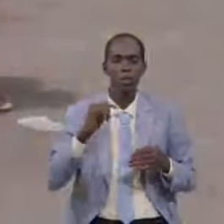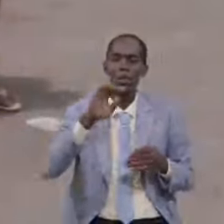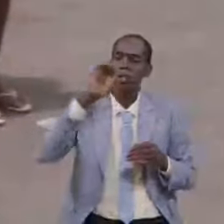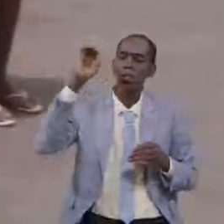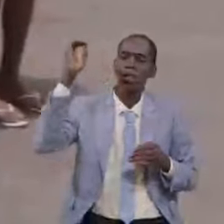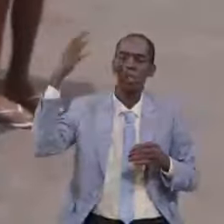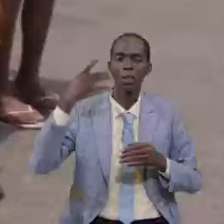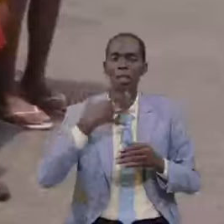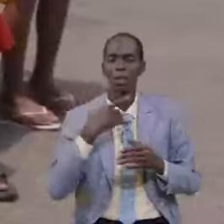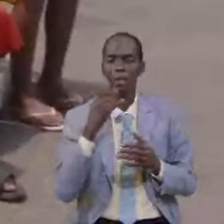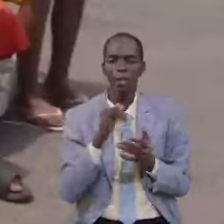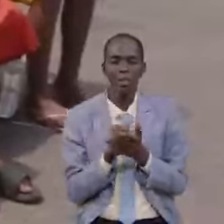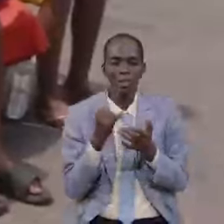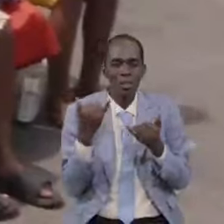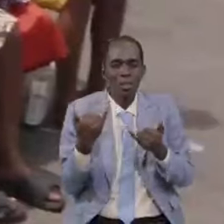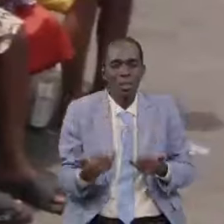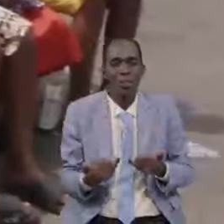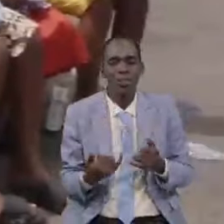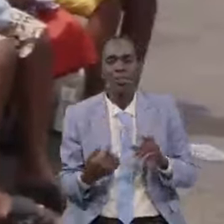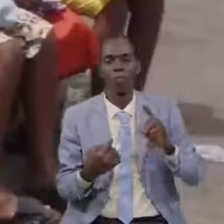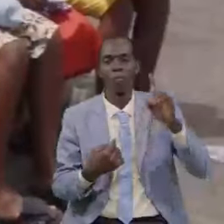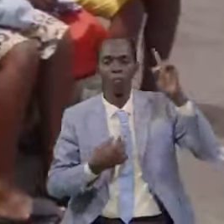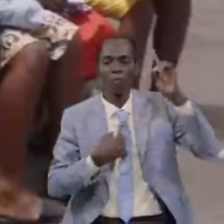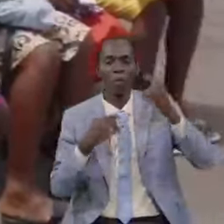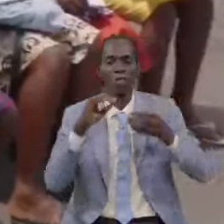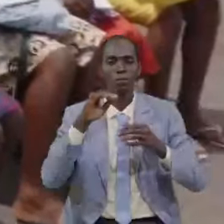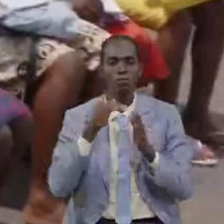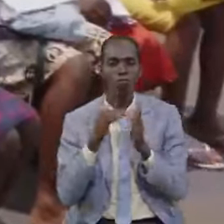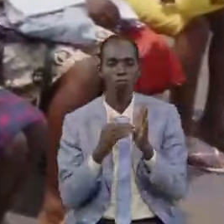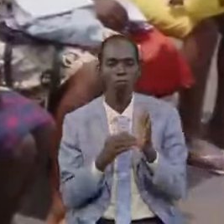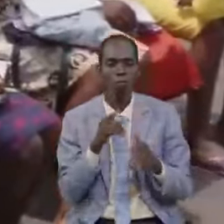him for greatness by God himself.